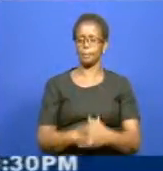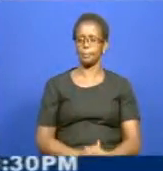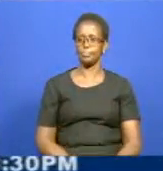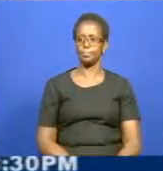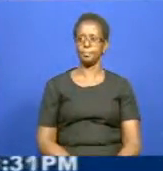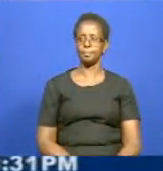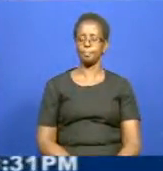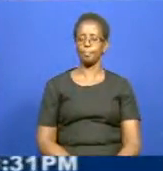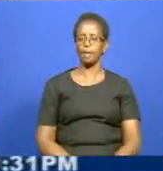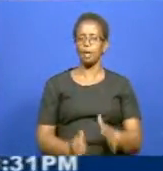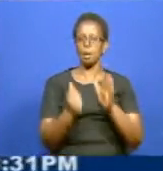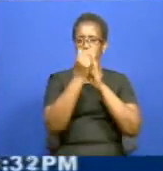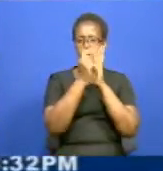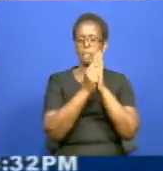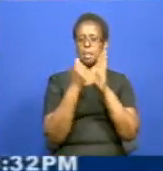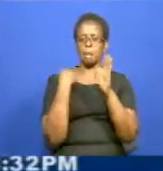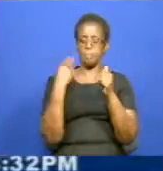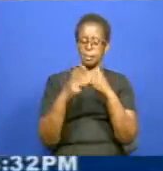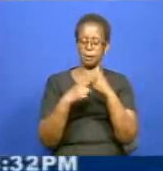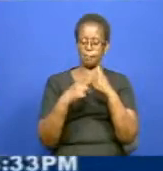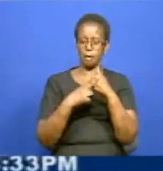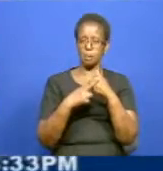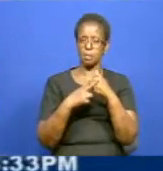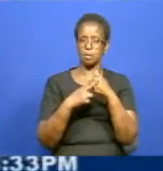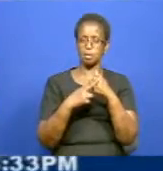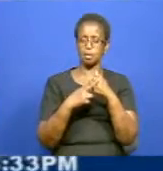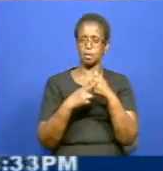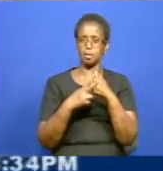Order number 7, statements.